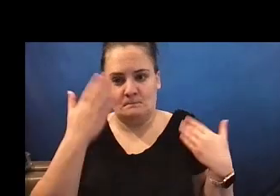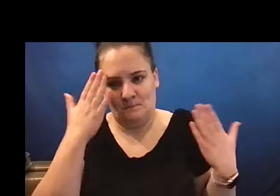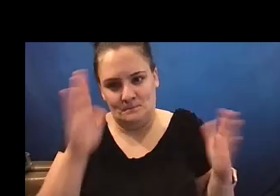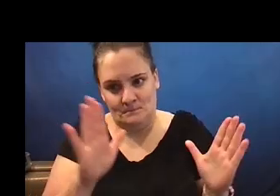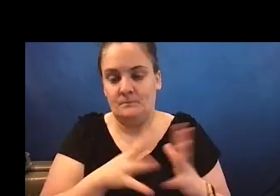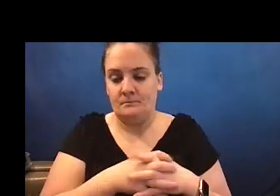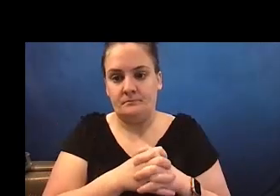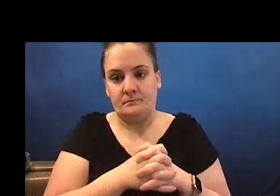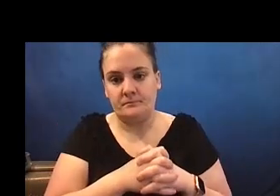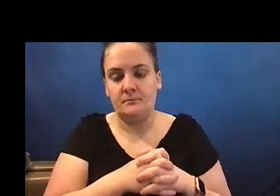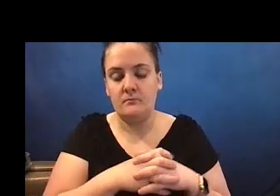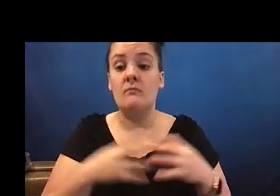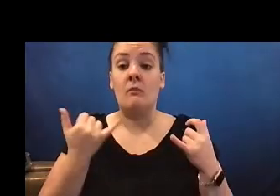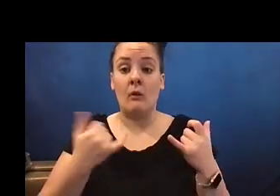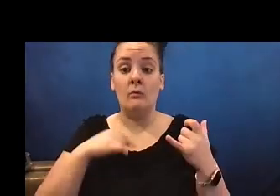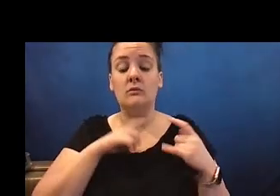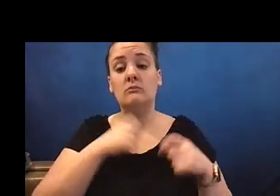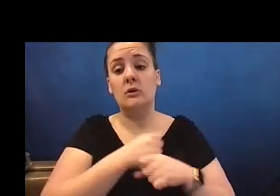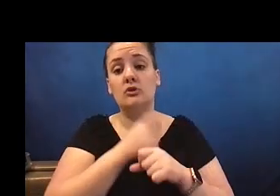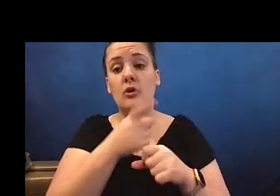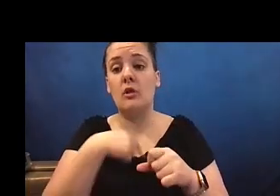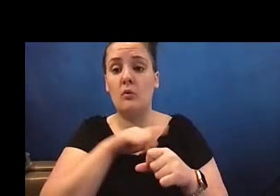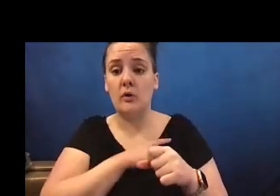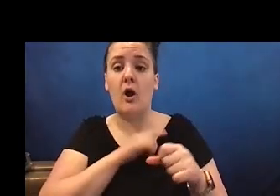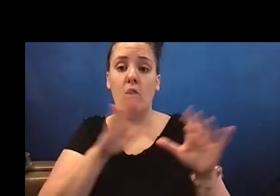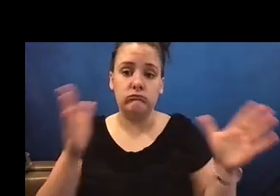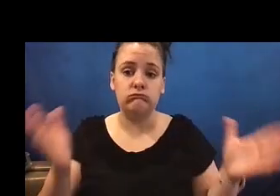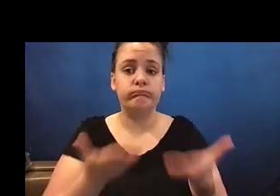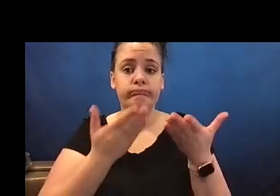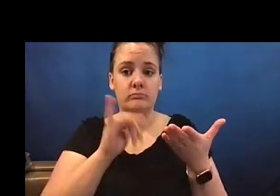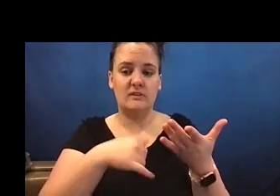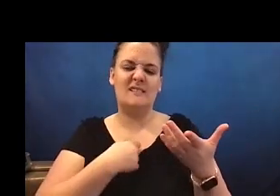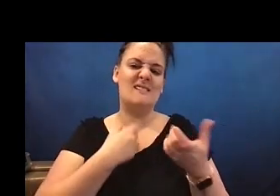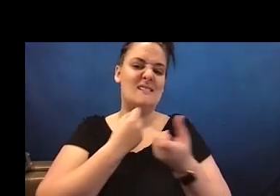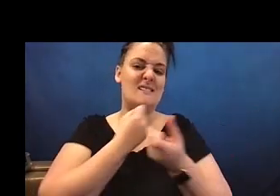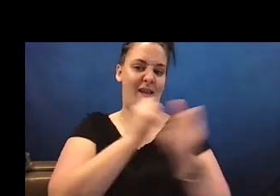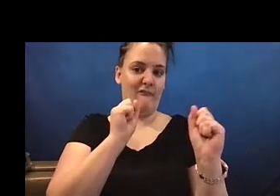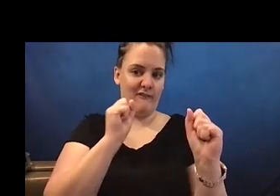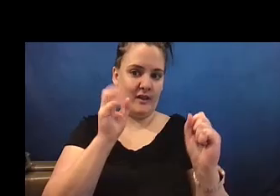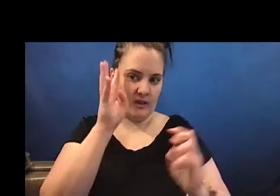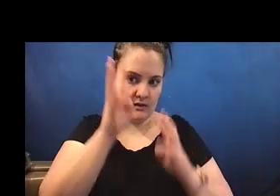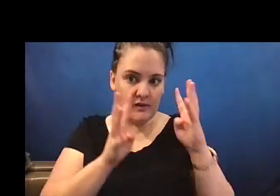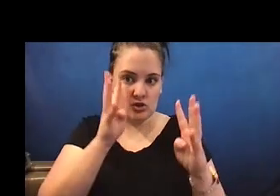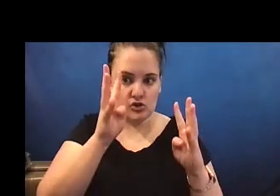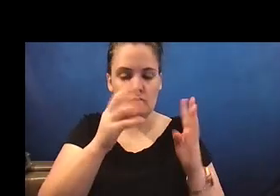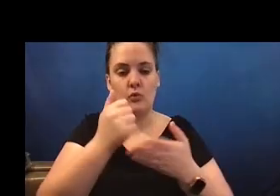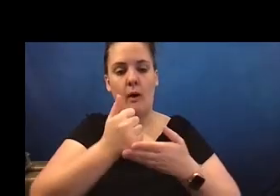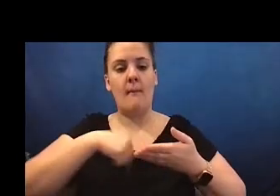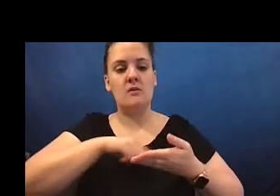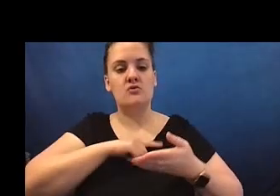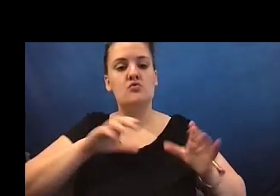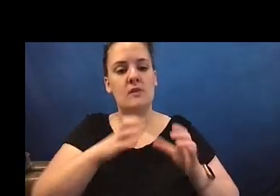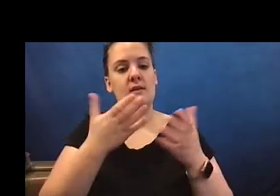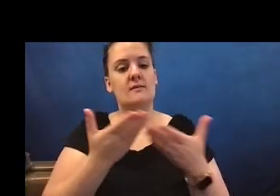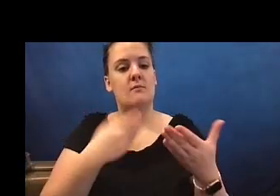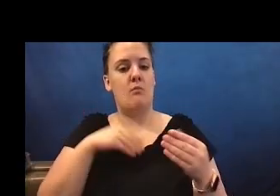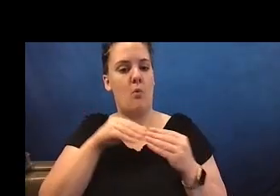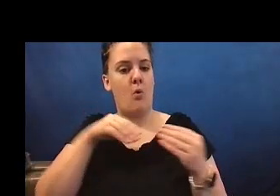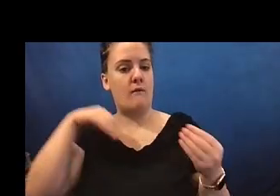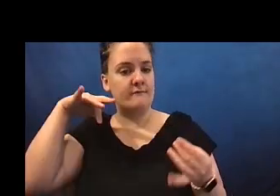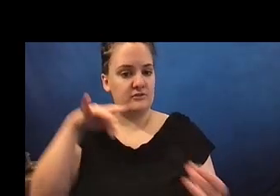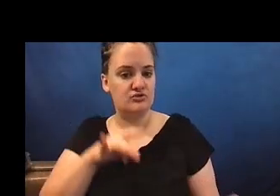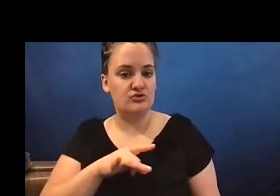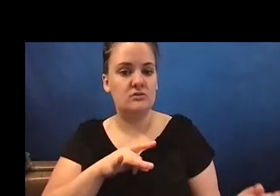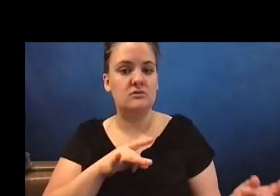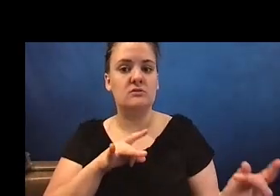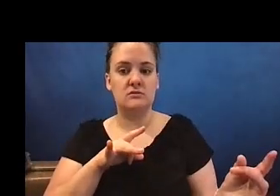as a state can we make sure that we're fostering the safe innovation to help us do things more efficiently and, more